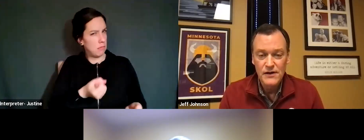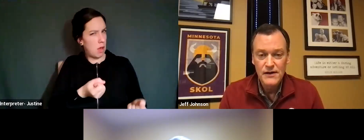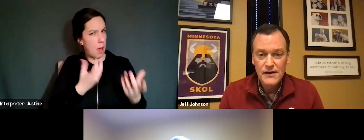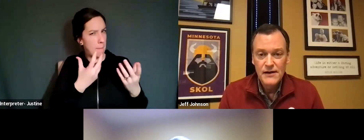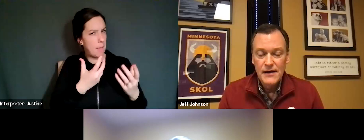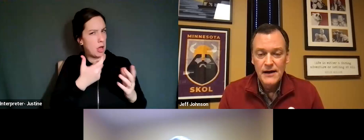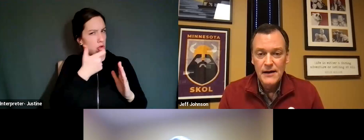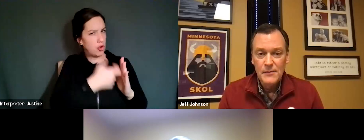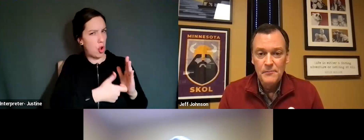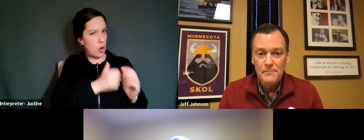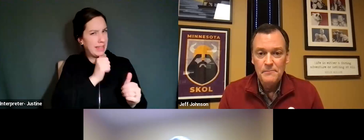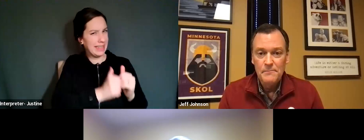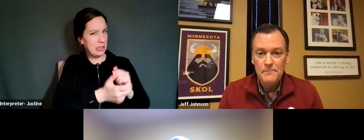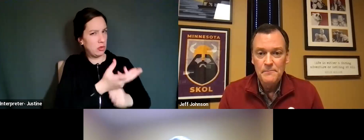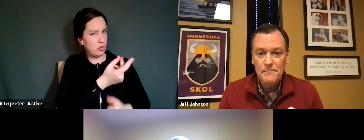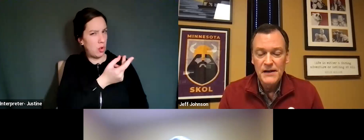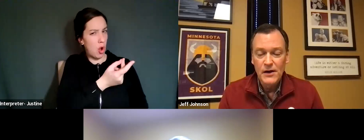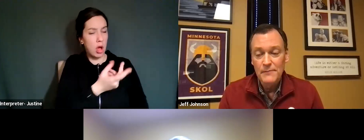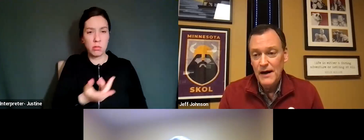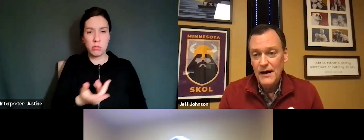So,